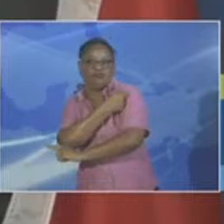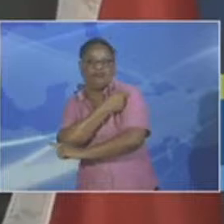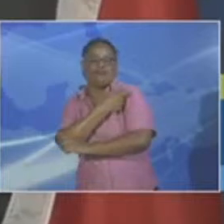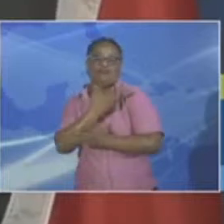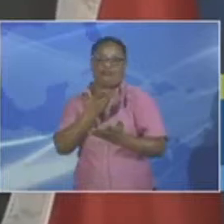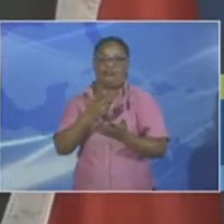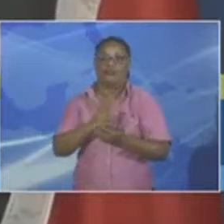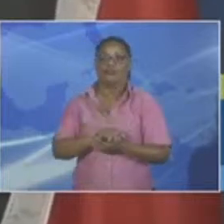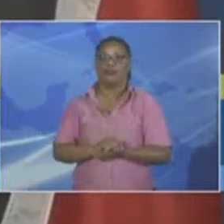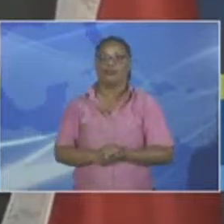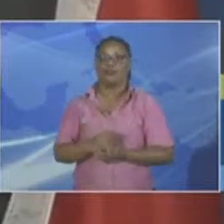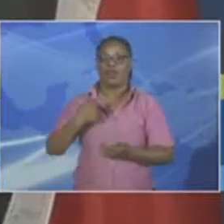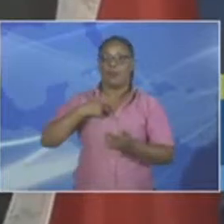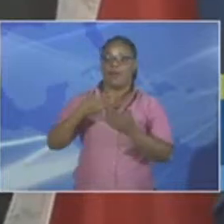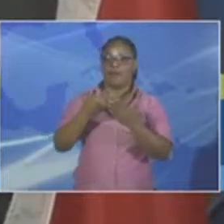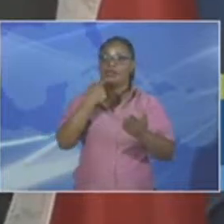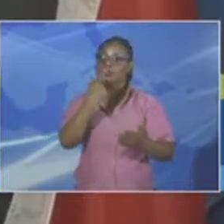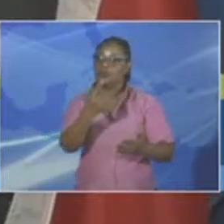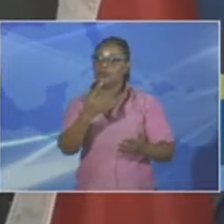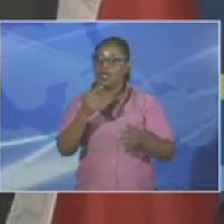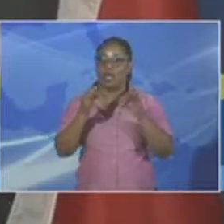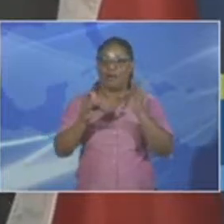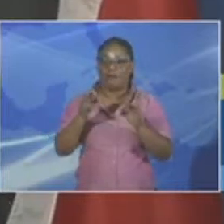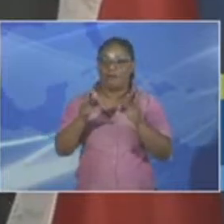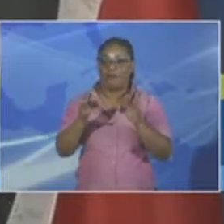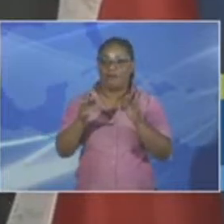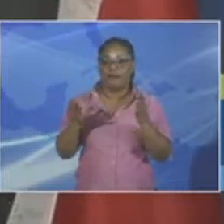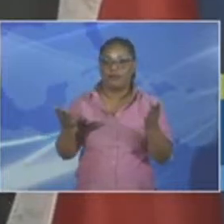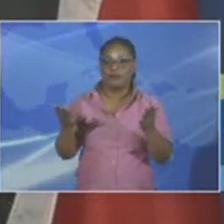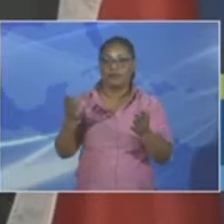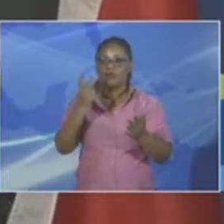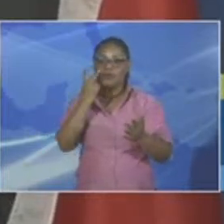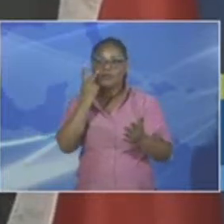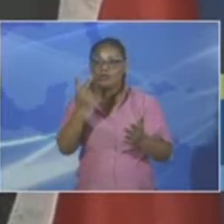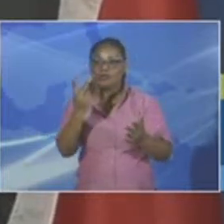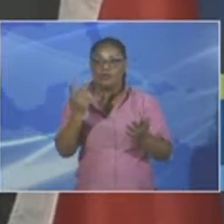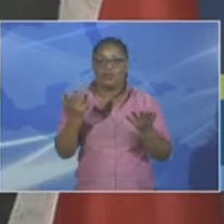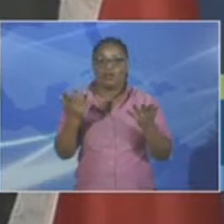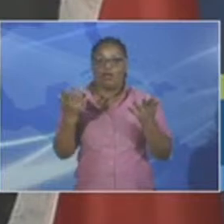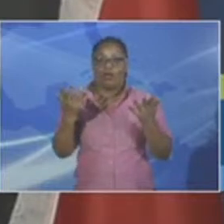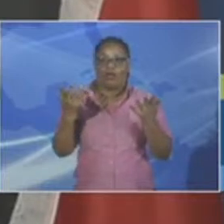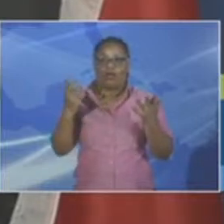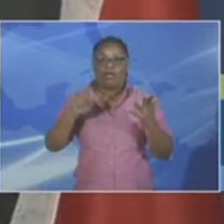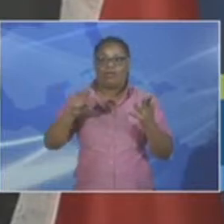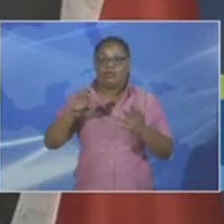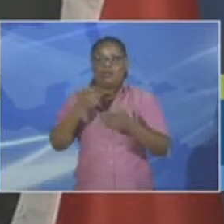got to the point where to save our children's lives in the country,